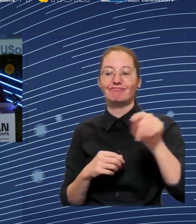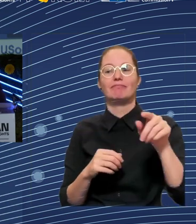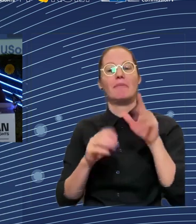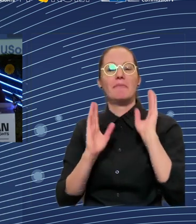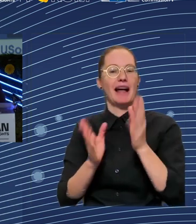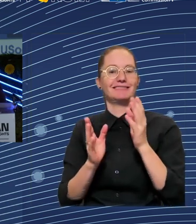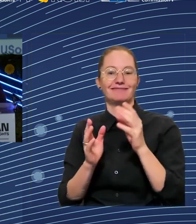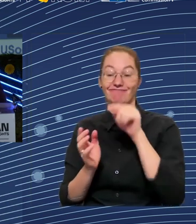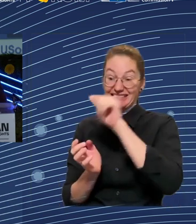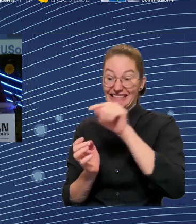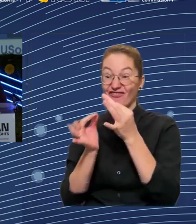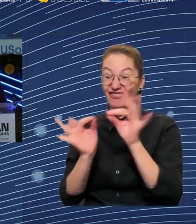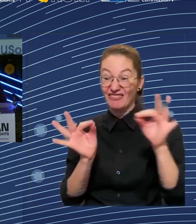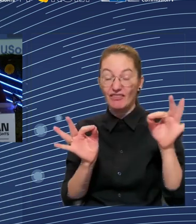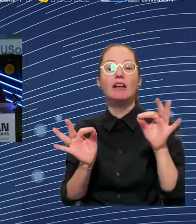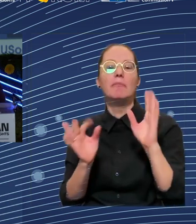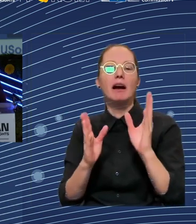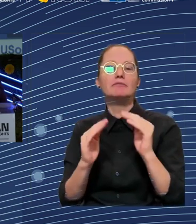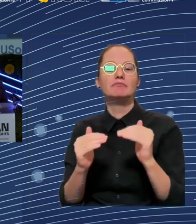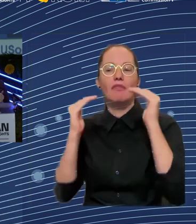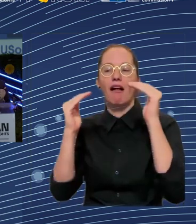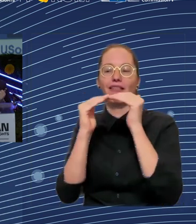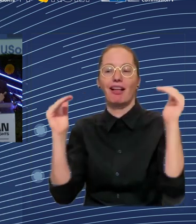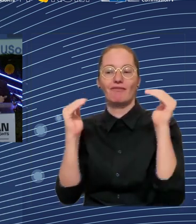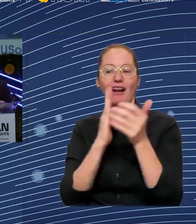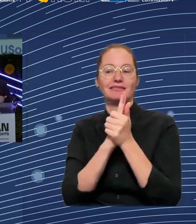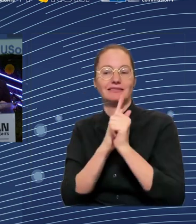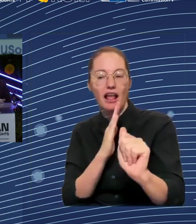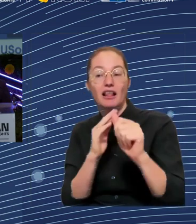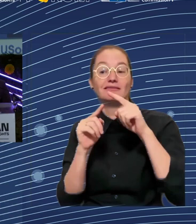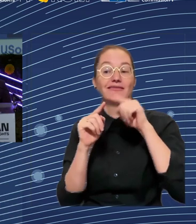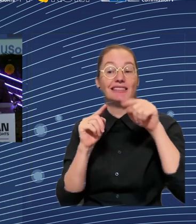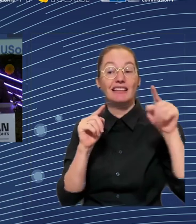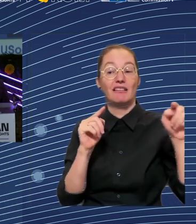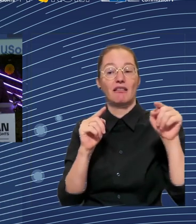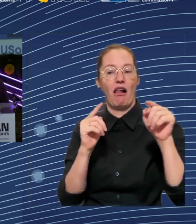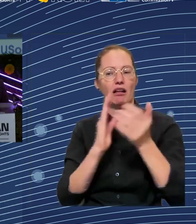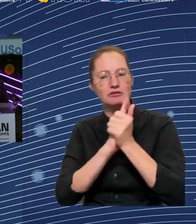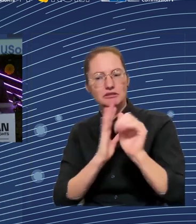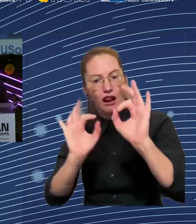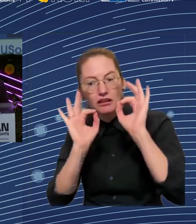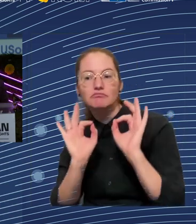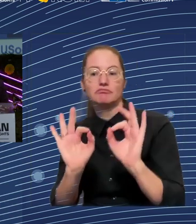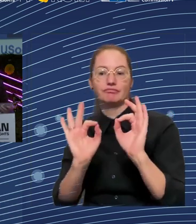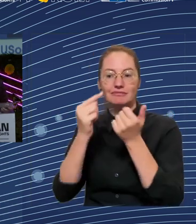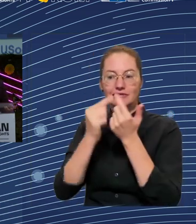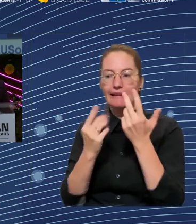intensify labor and skill shortages, including by changing A, skills needs, and B, creating new